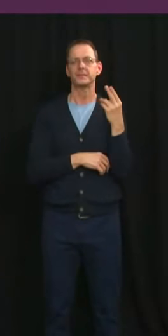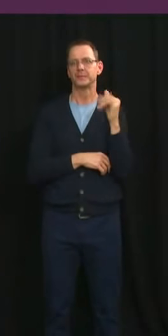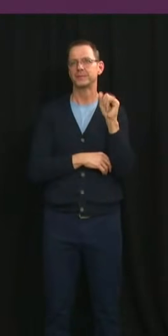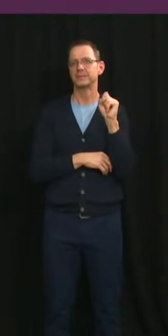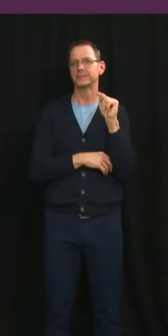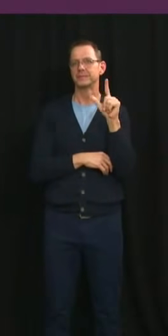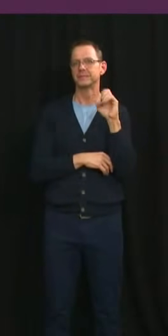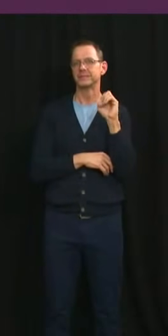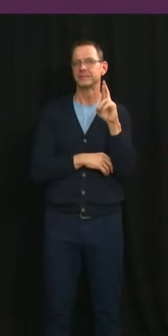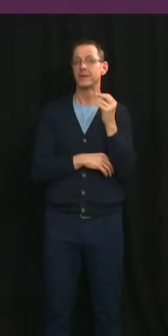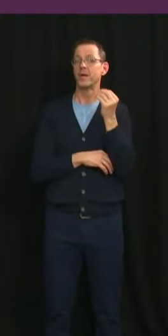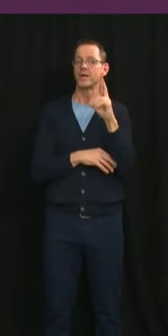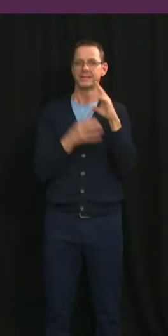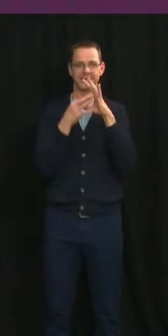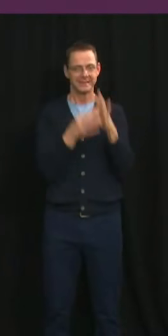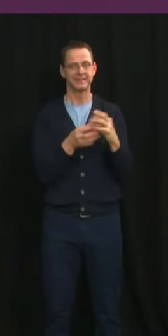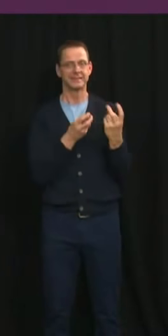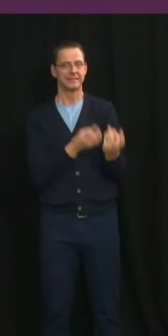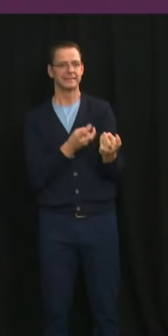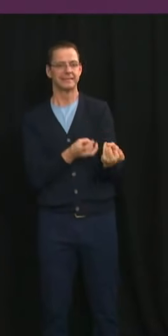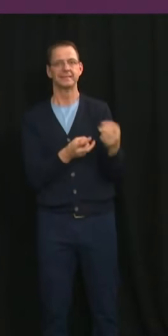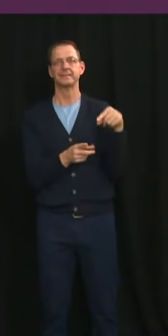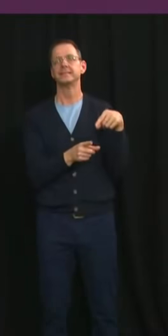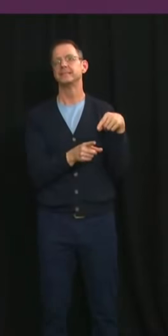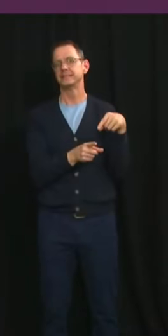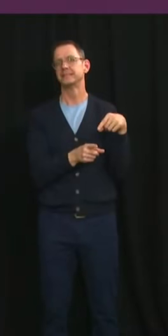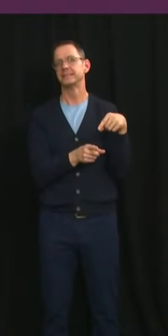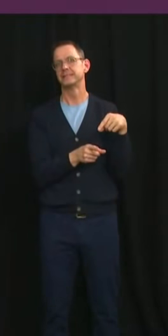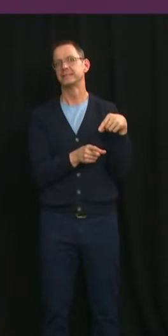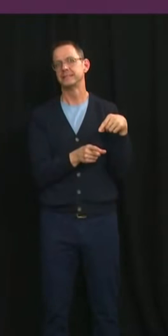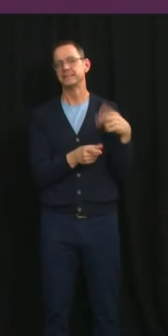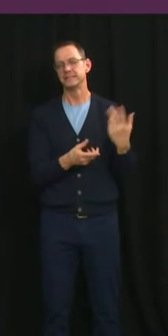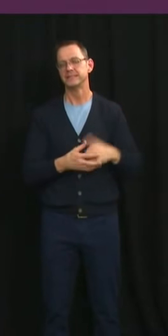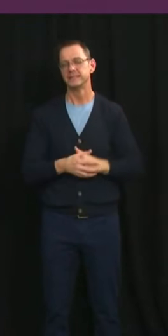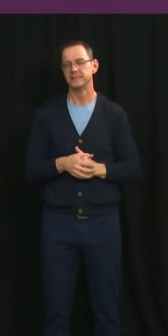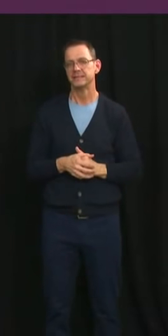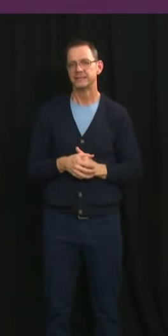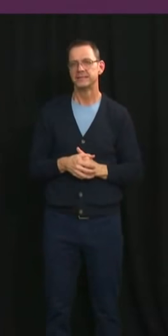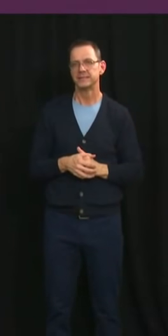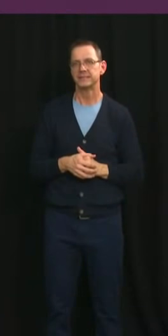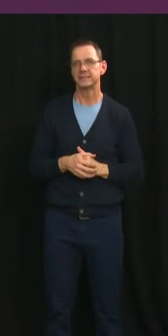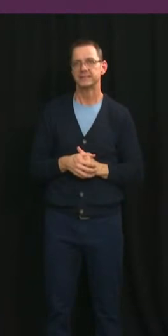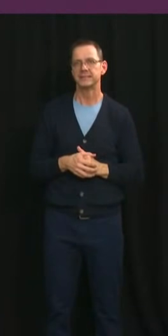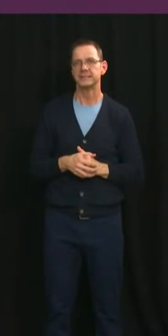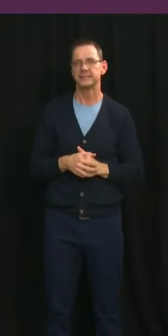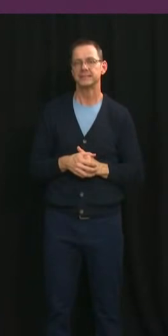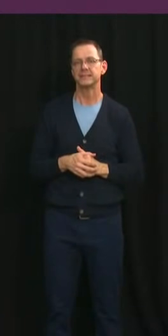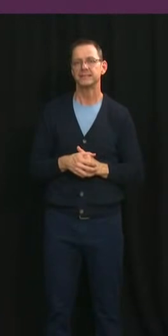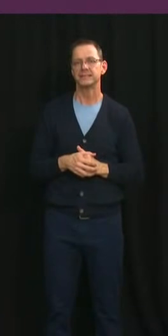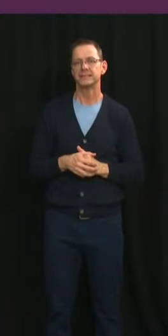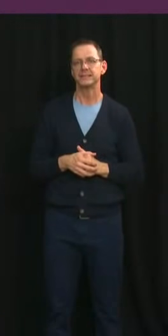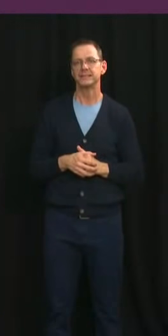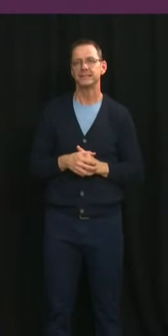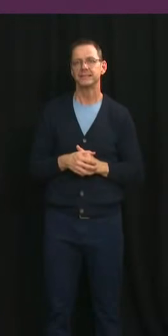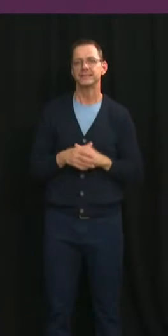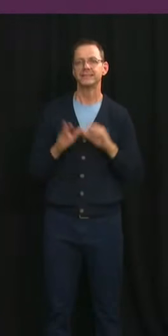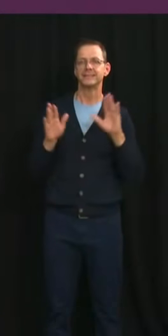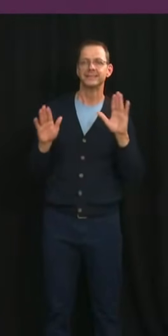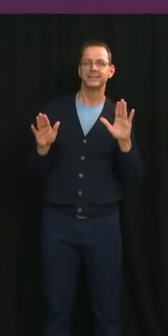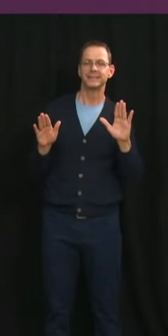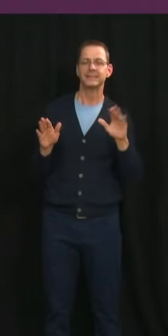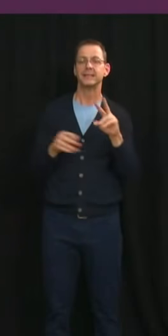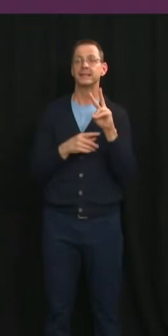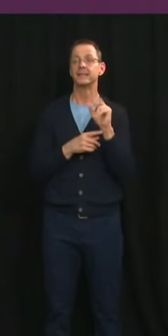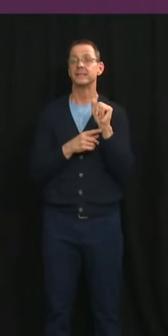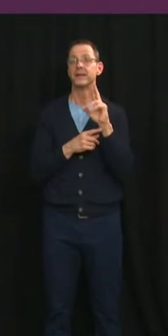on. But it really underscores, again, that this variant, like the B117 and other variants,